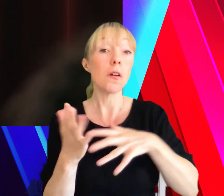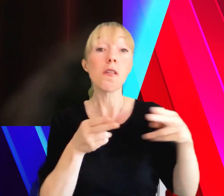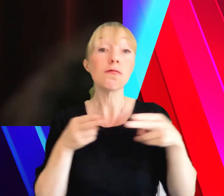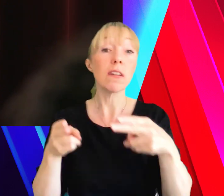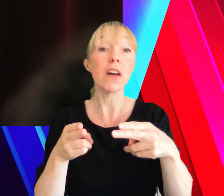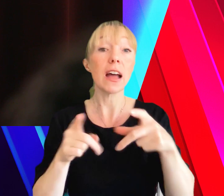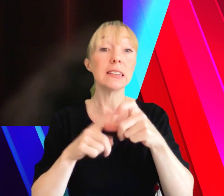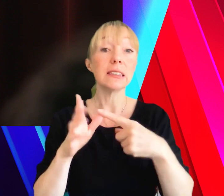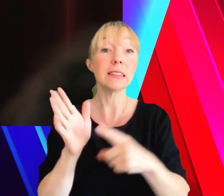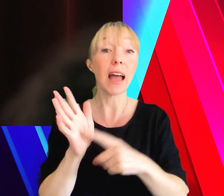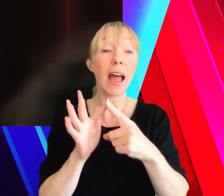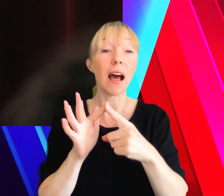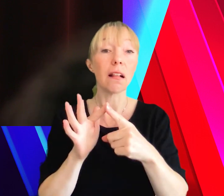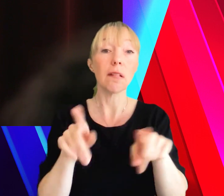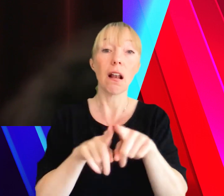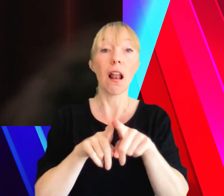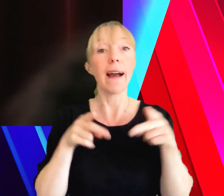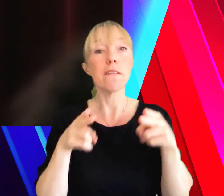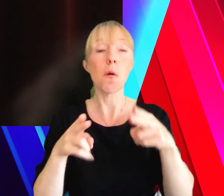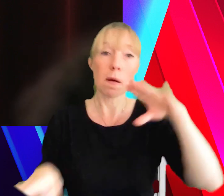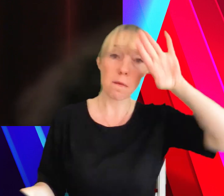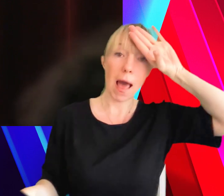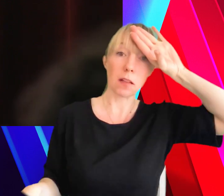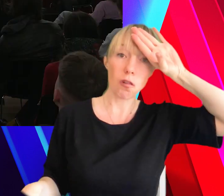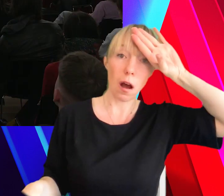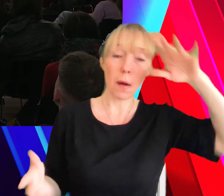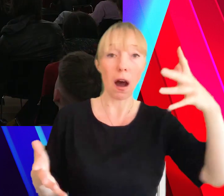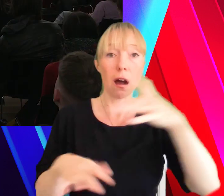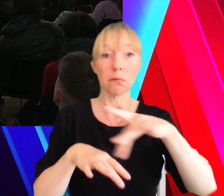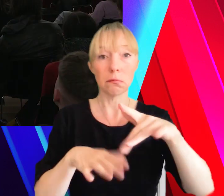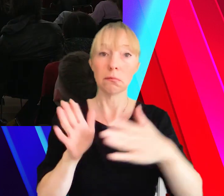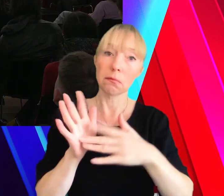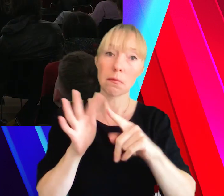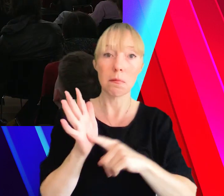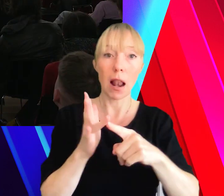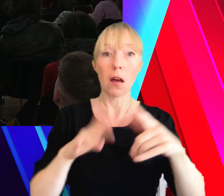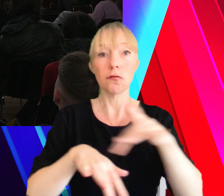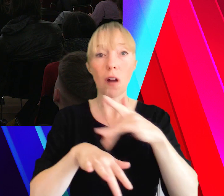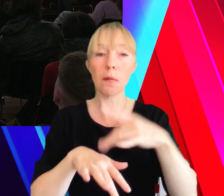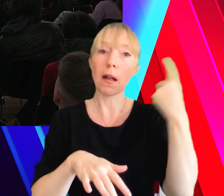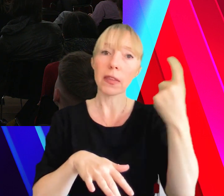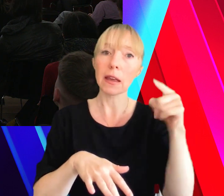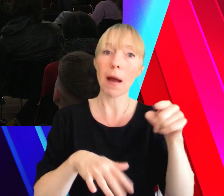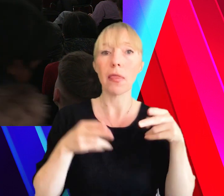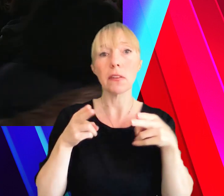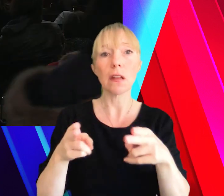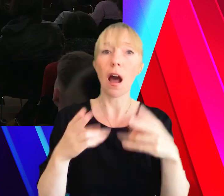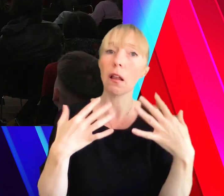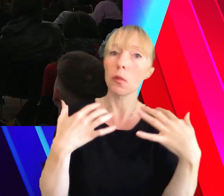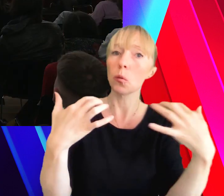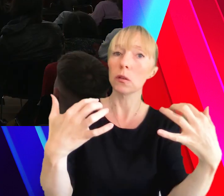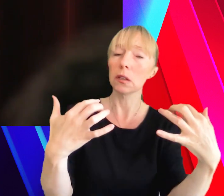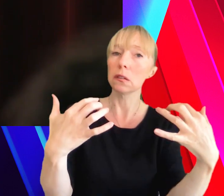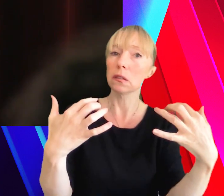Riverdale, considering it as a form of melodrama, and considering its style and its